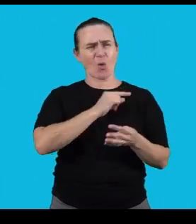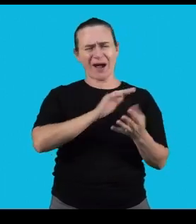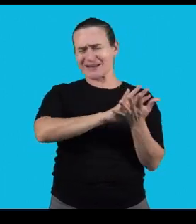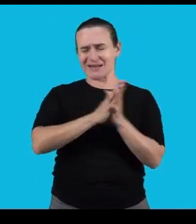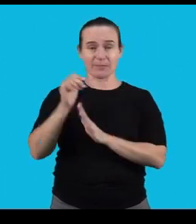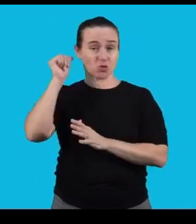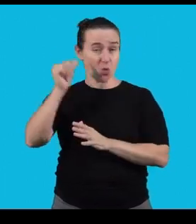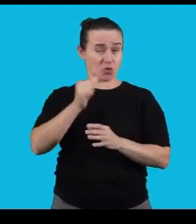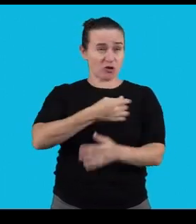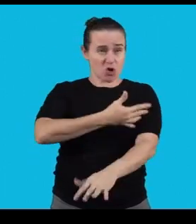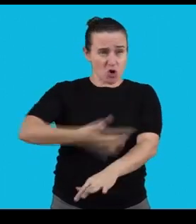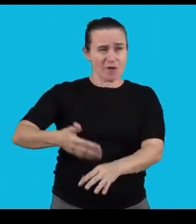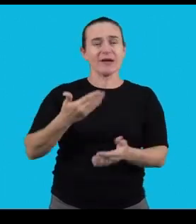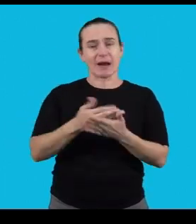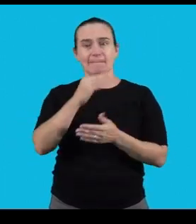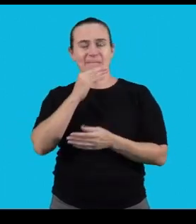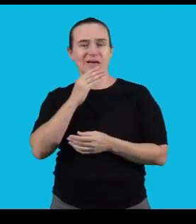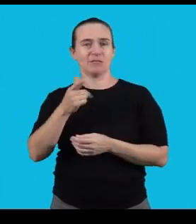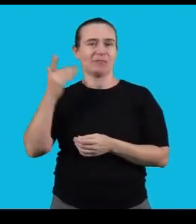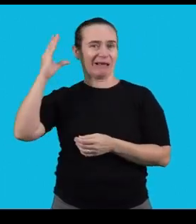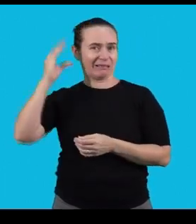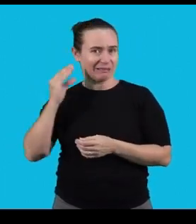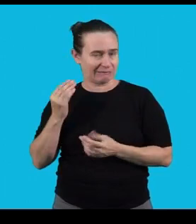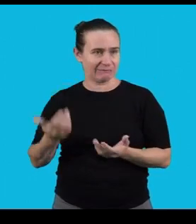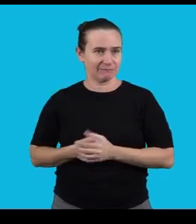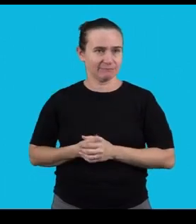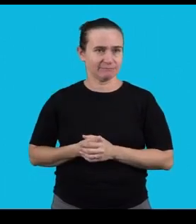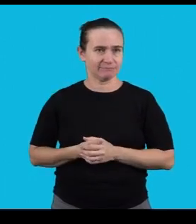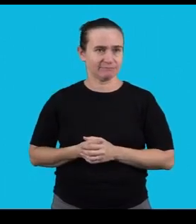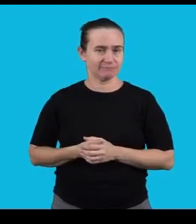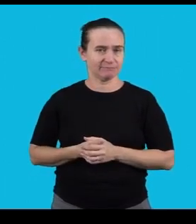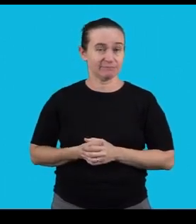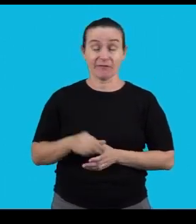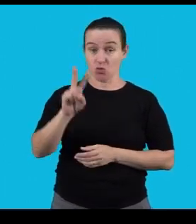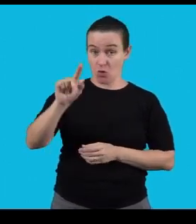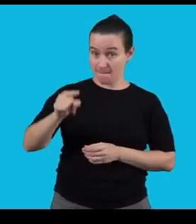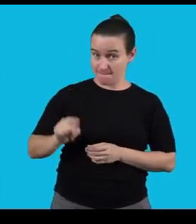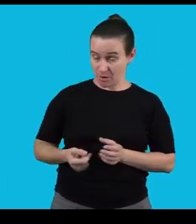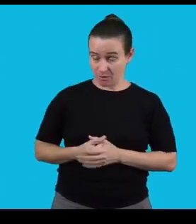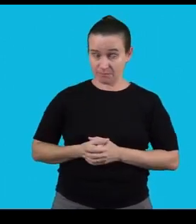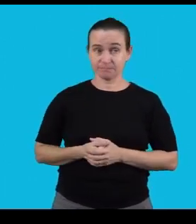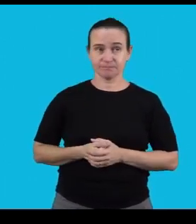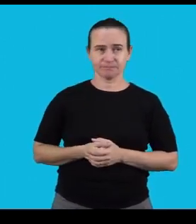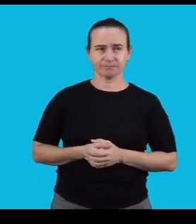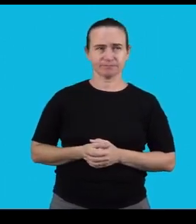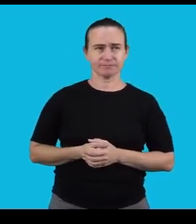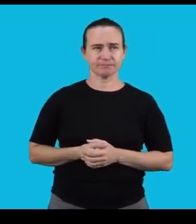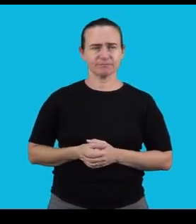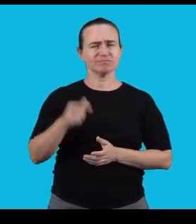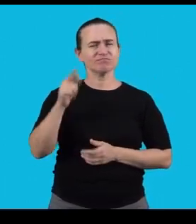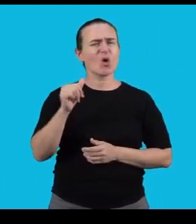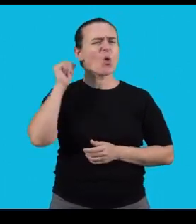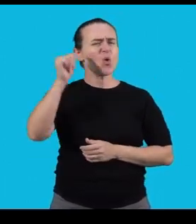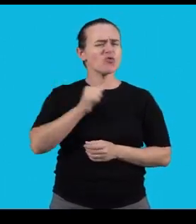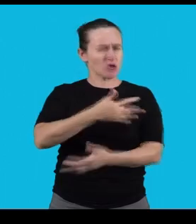Explain why damage to the auditory nerve may result in hearing loss. Everybody knows by now that for 2 marks, we know the